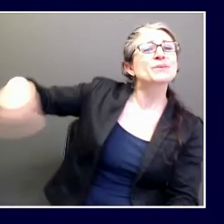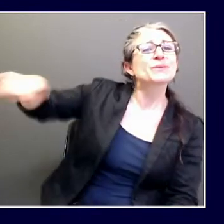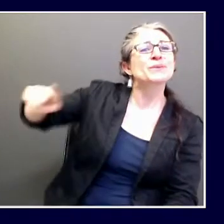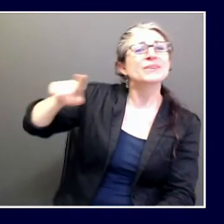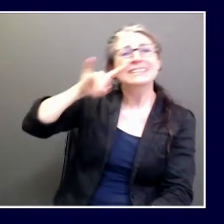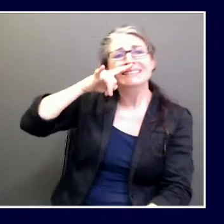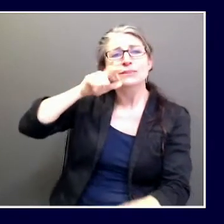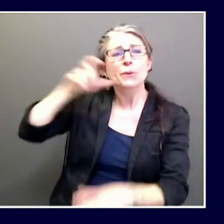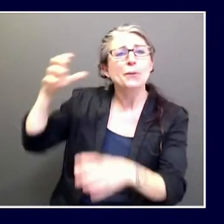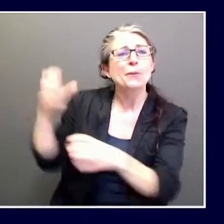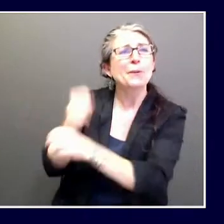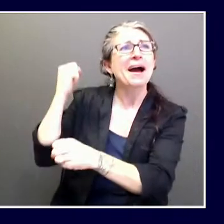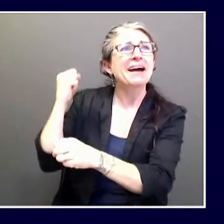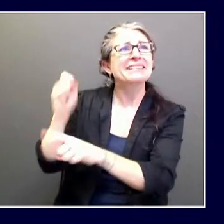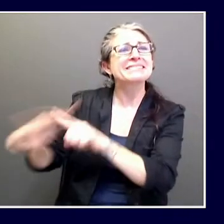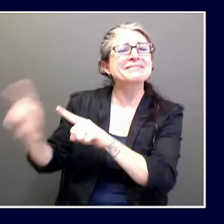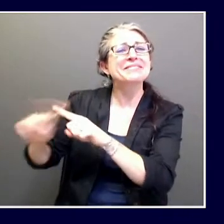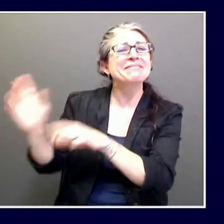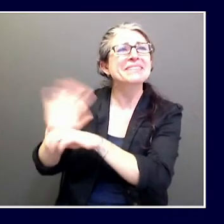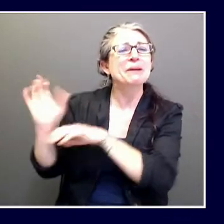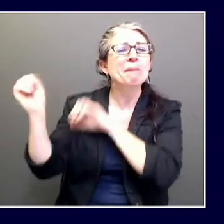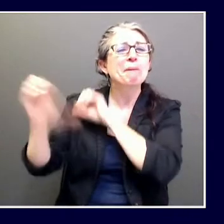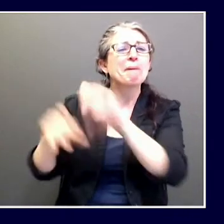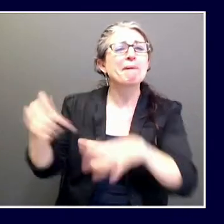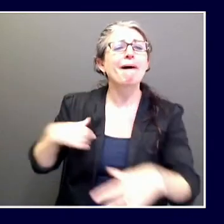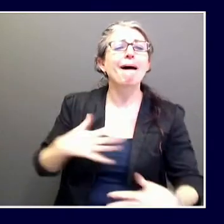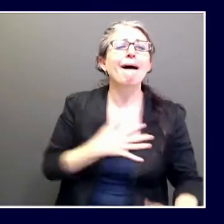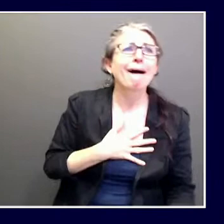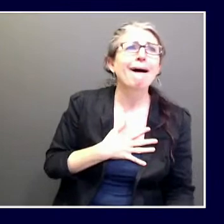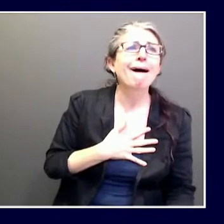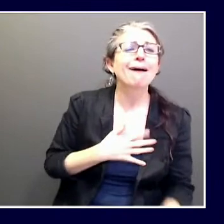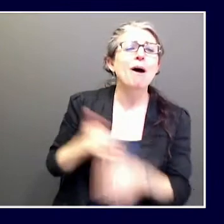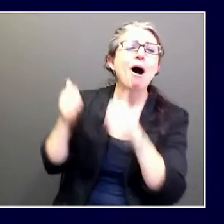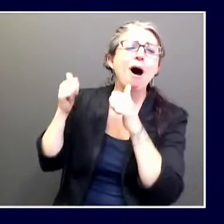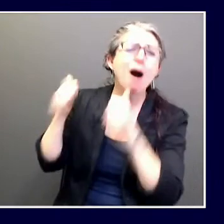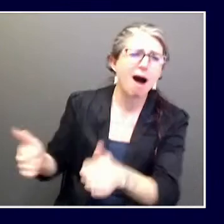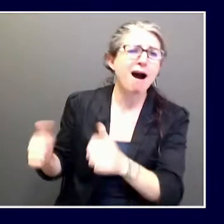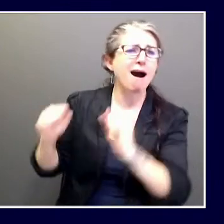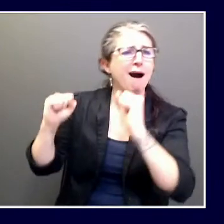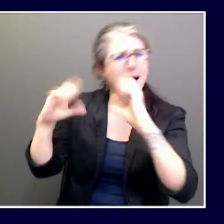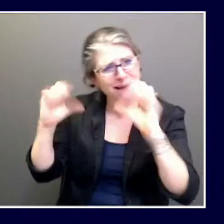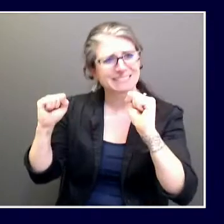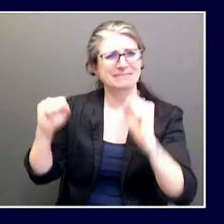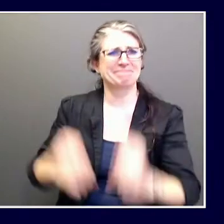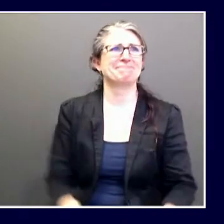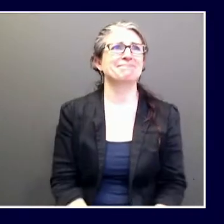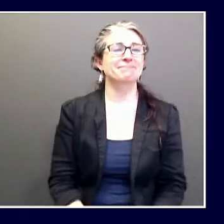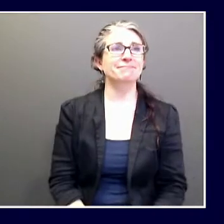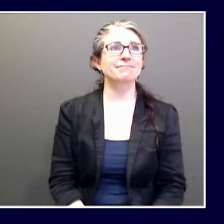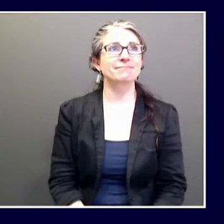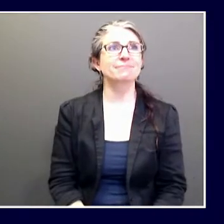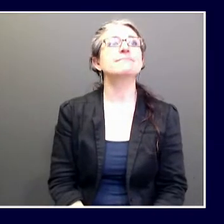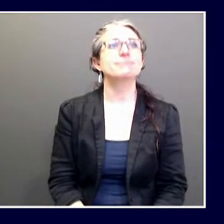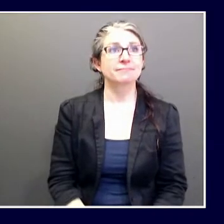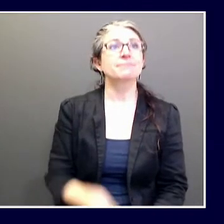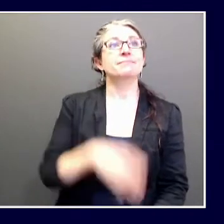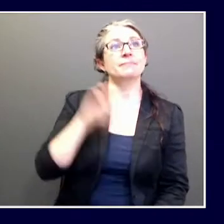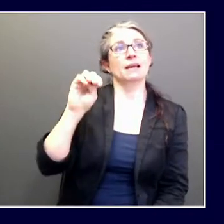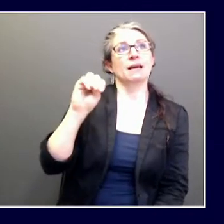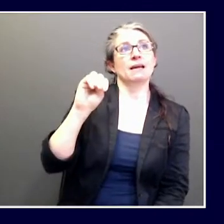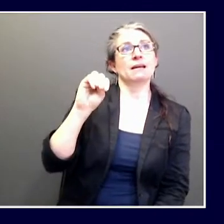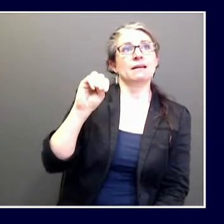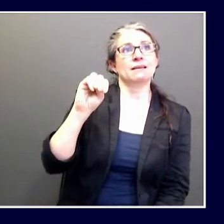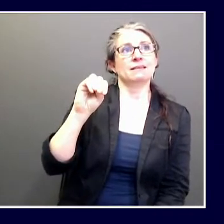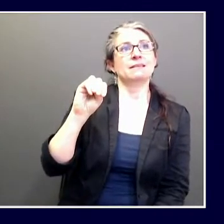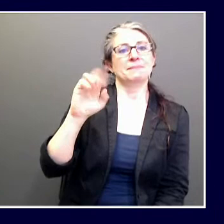who took time to submit an entry. Very much appreciated. We are going to turn to our colleagues in the media for questions. Just as a reminder,